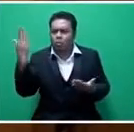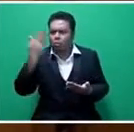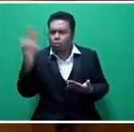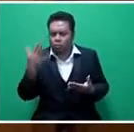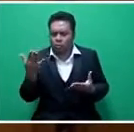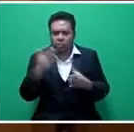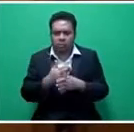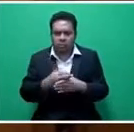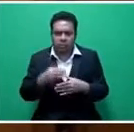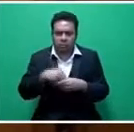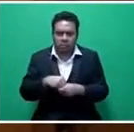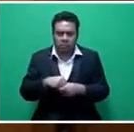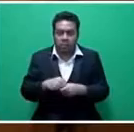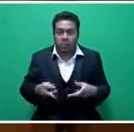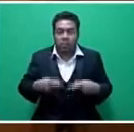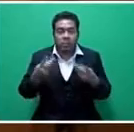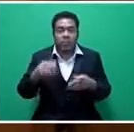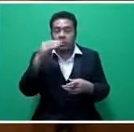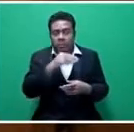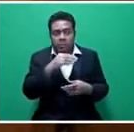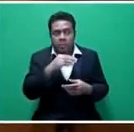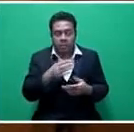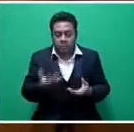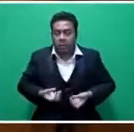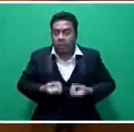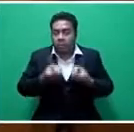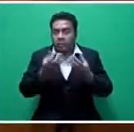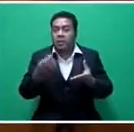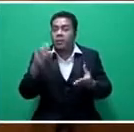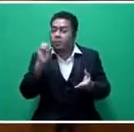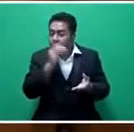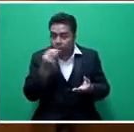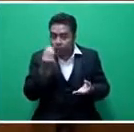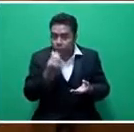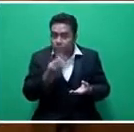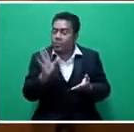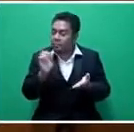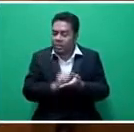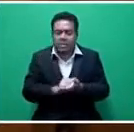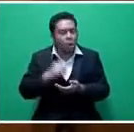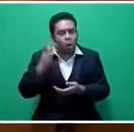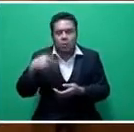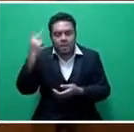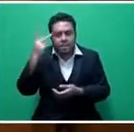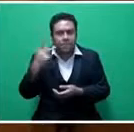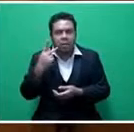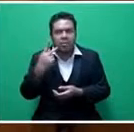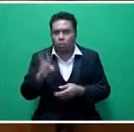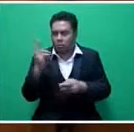work. Providing lunch, providing nutritious lunch has always been a parental responsibility for